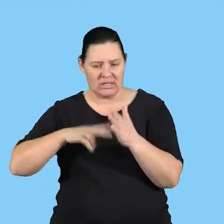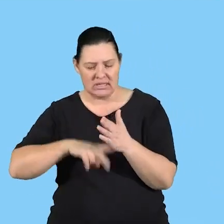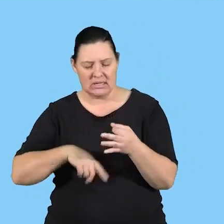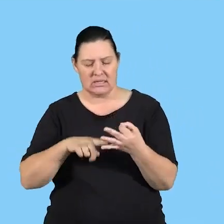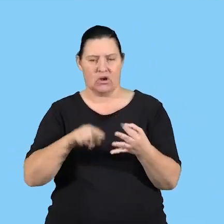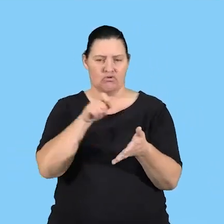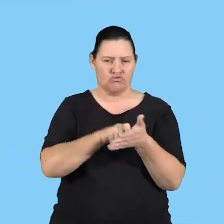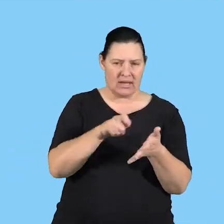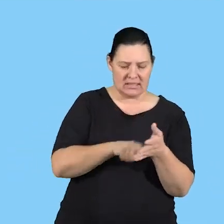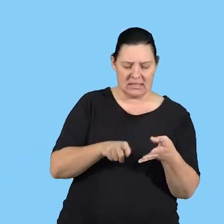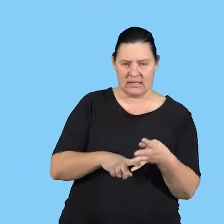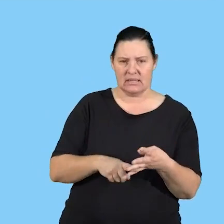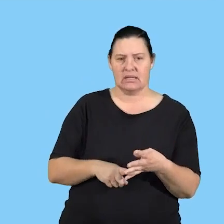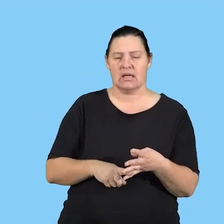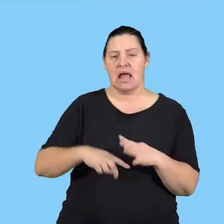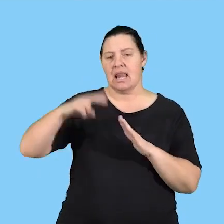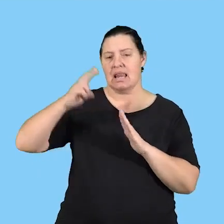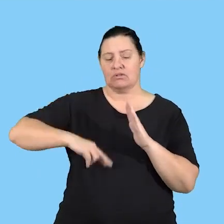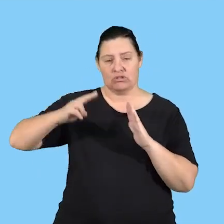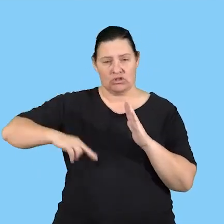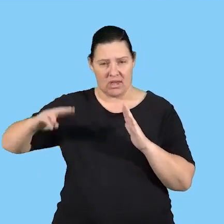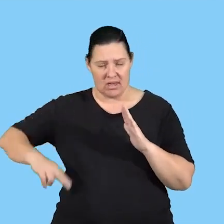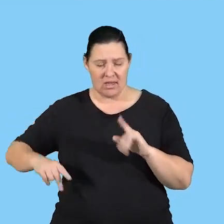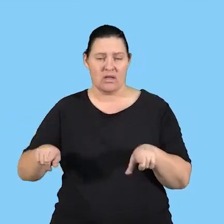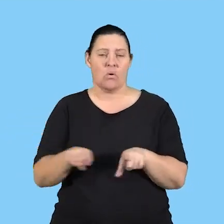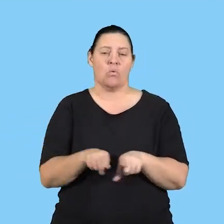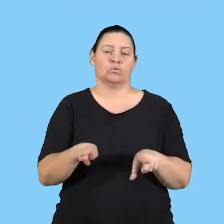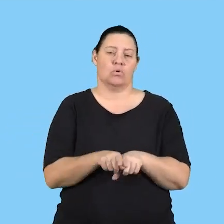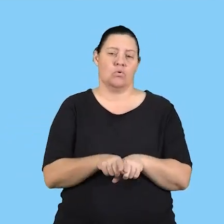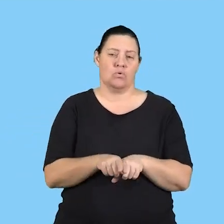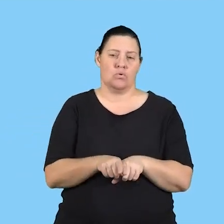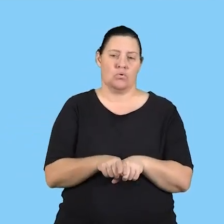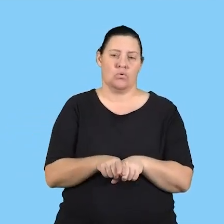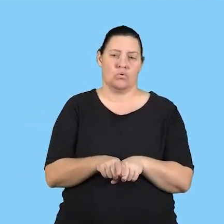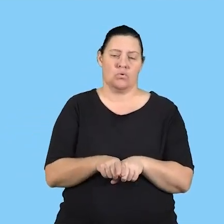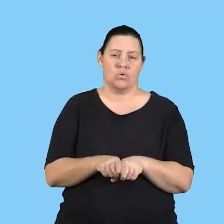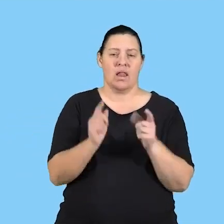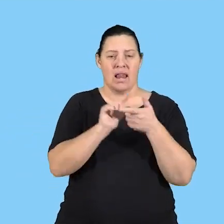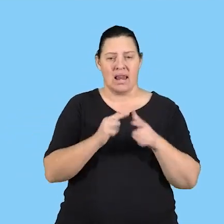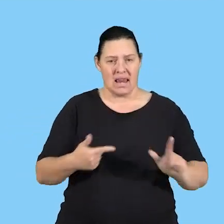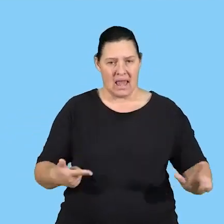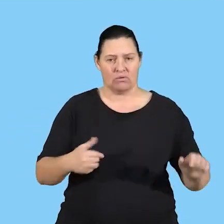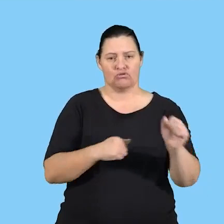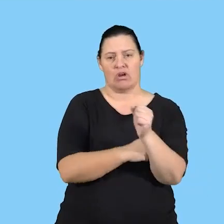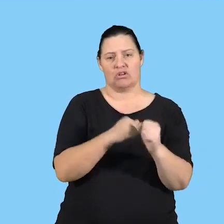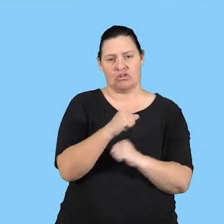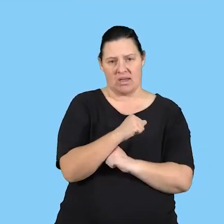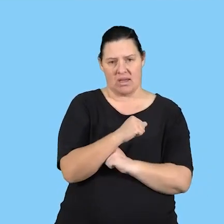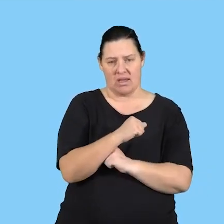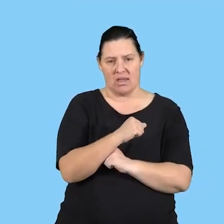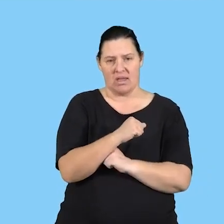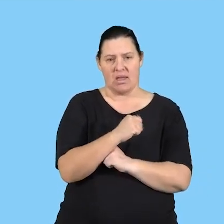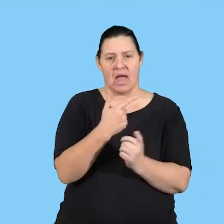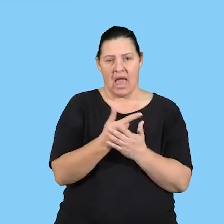reading, writing, literature, as well as language